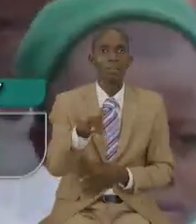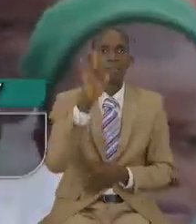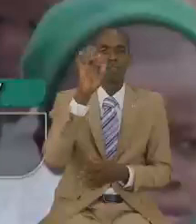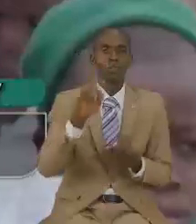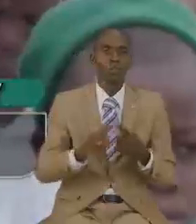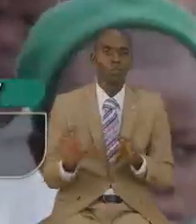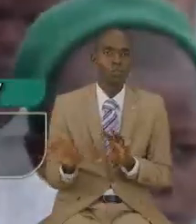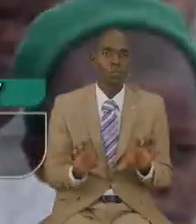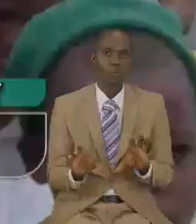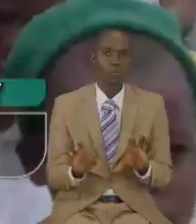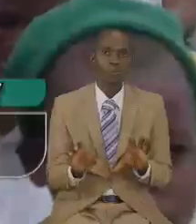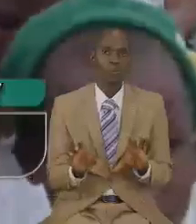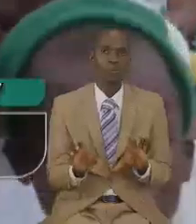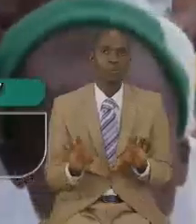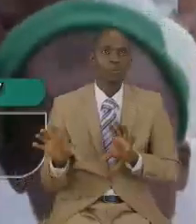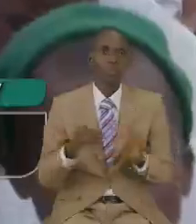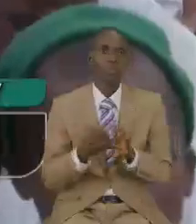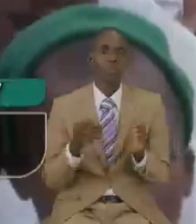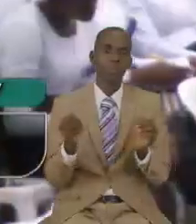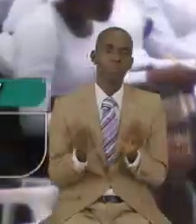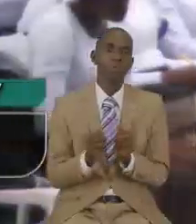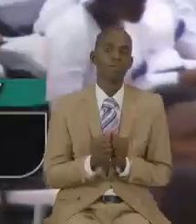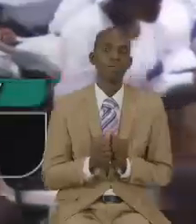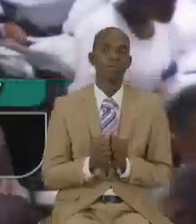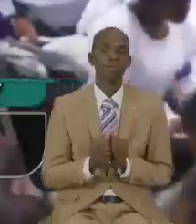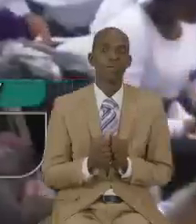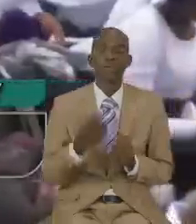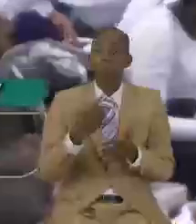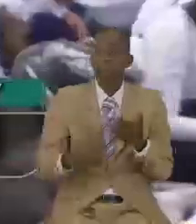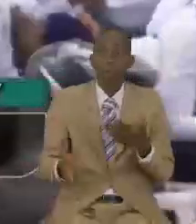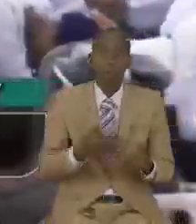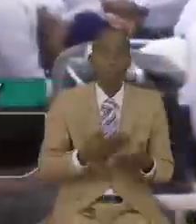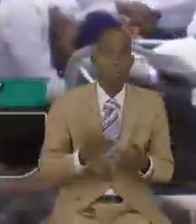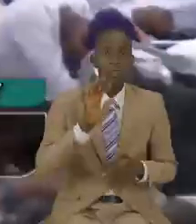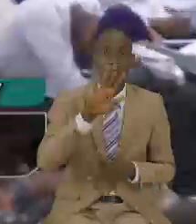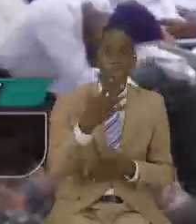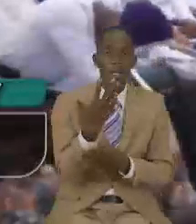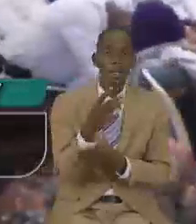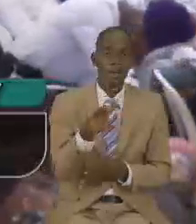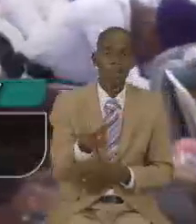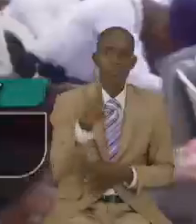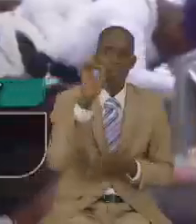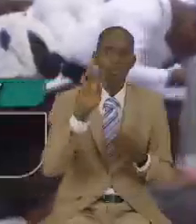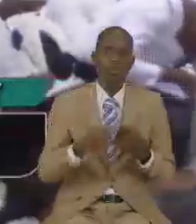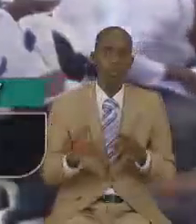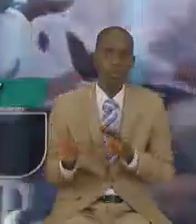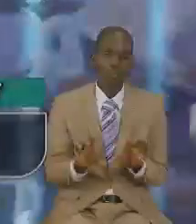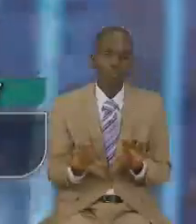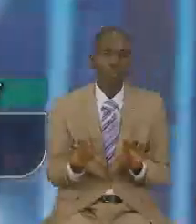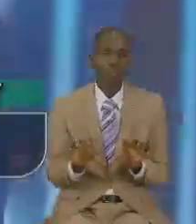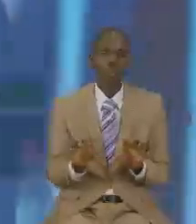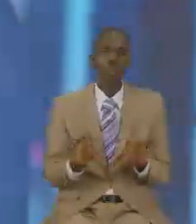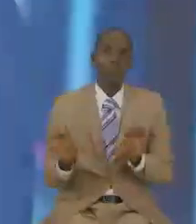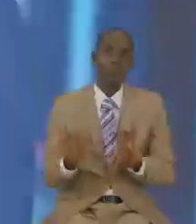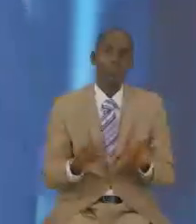to do, do it. Whatsoever your hand findeth to do,